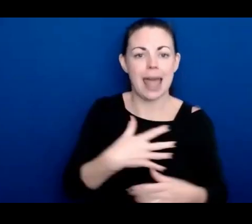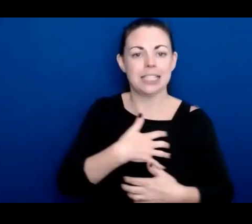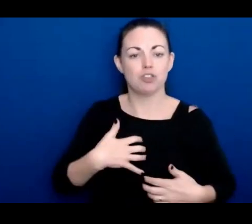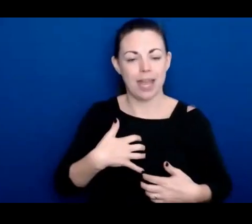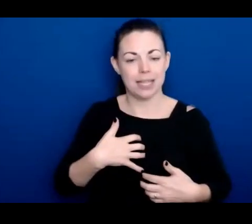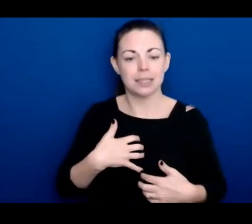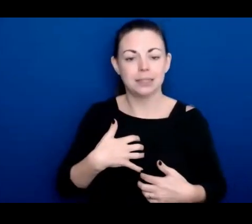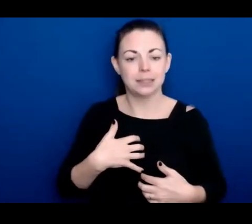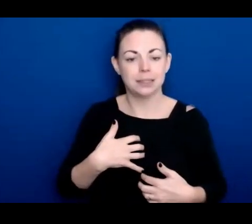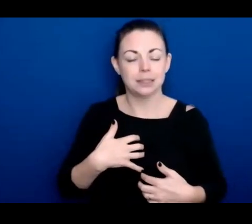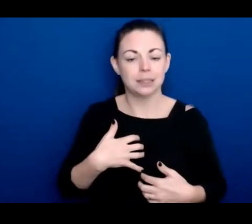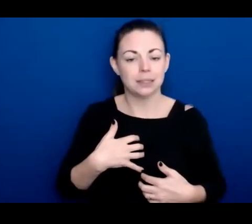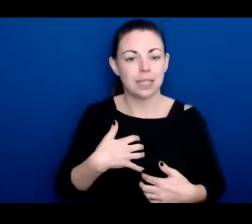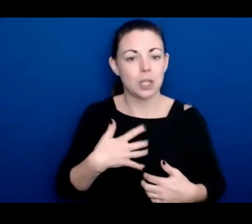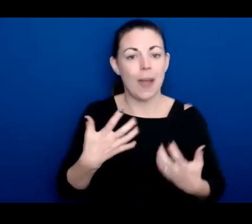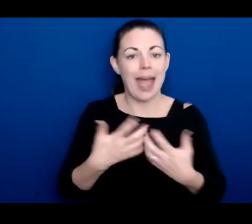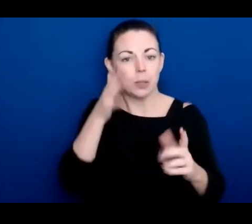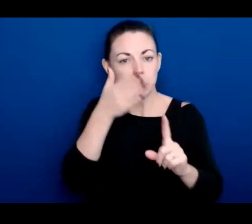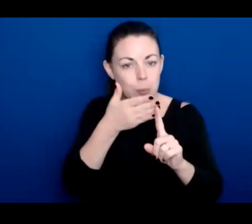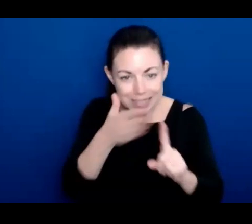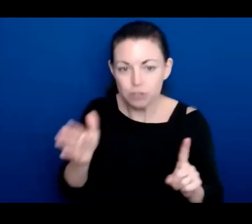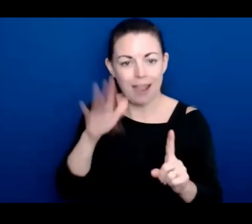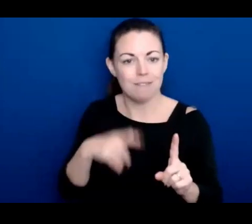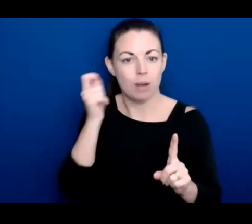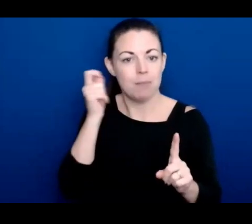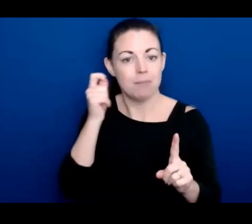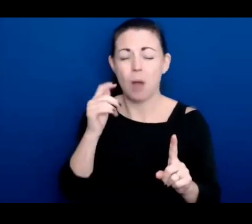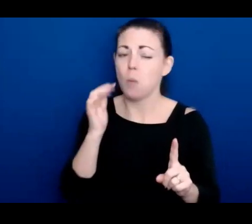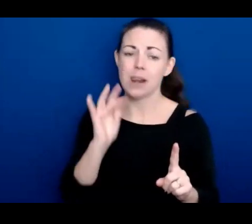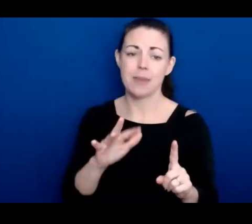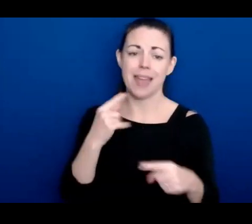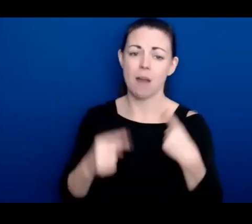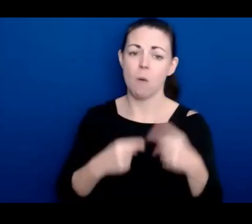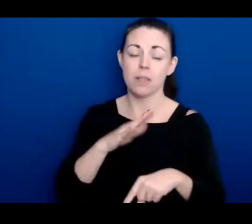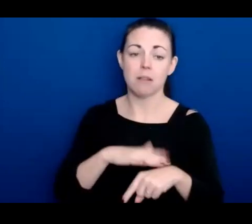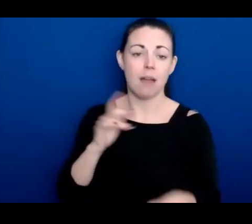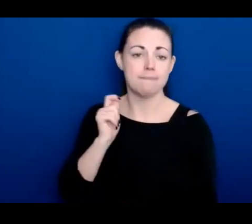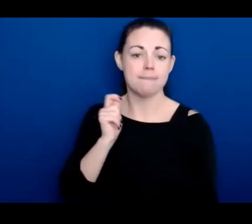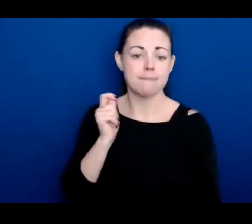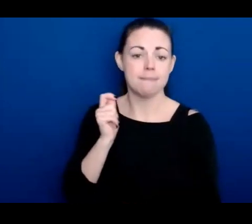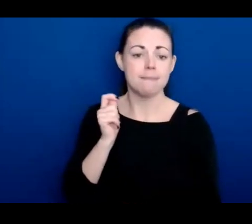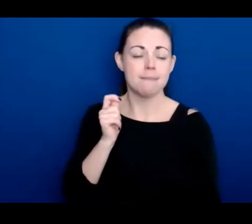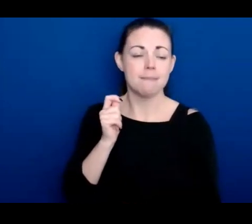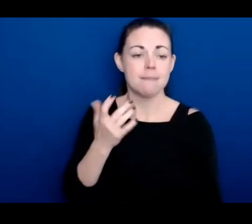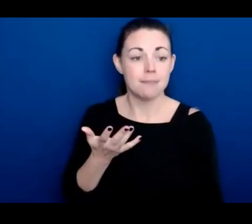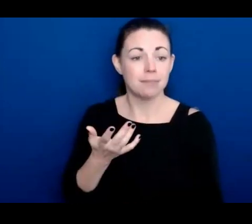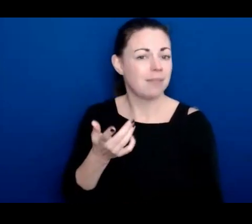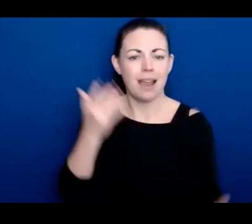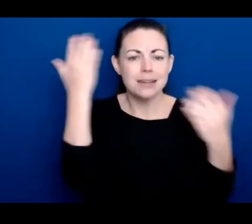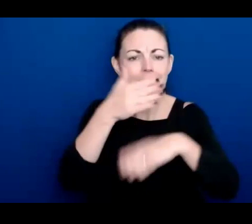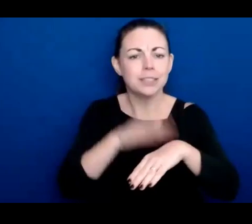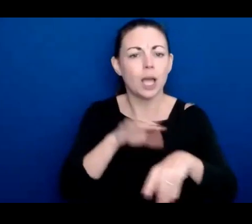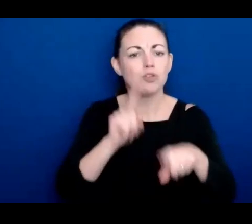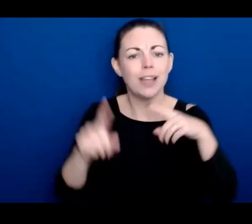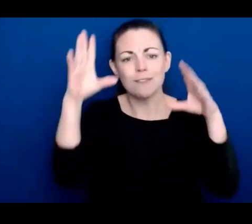more it tends to sort of recede in the background and always be there. And of course, when when you're trying to fall asleep at night and it's